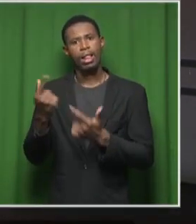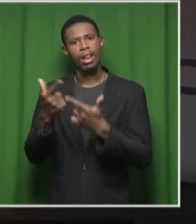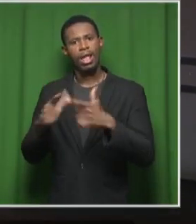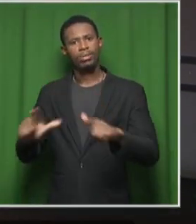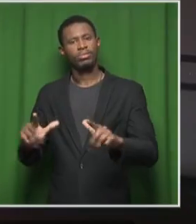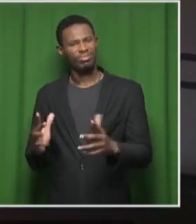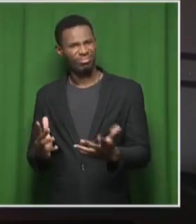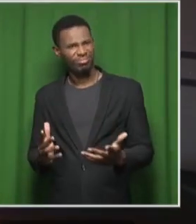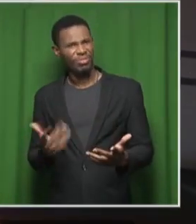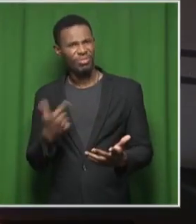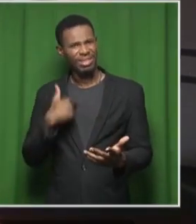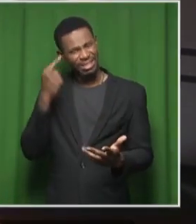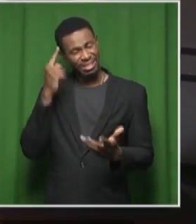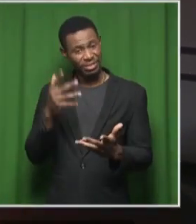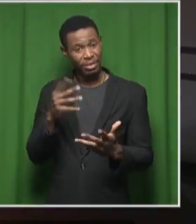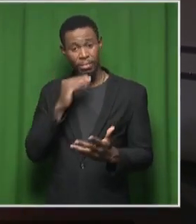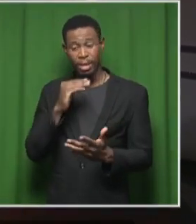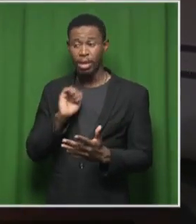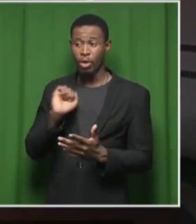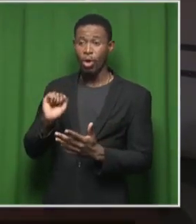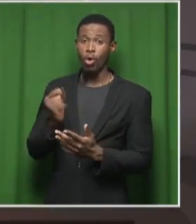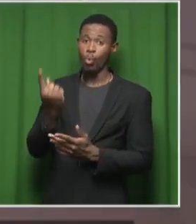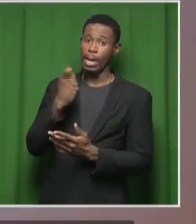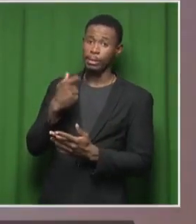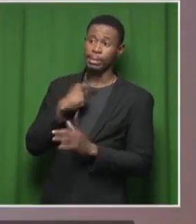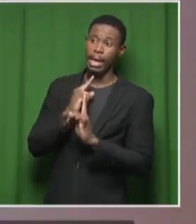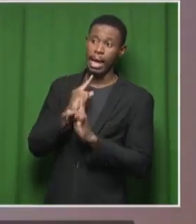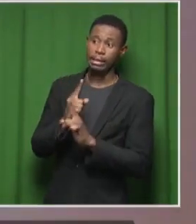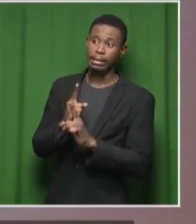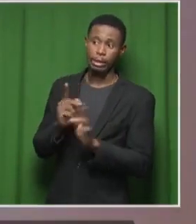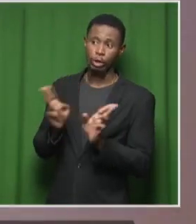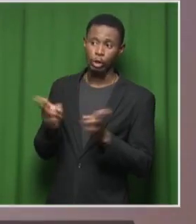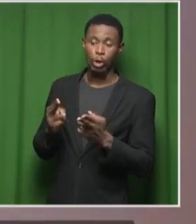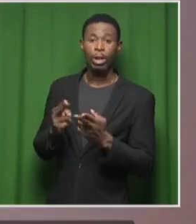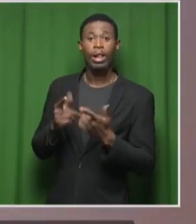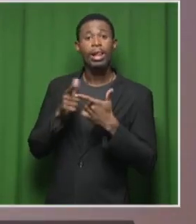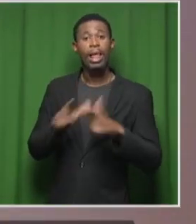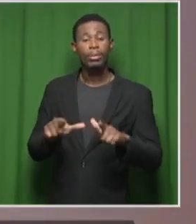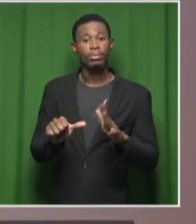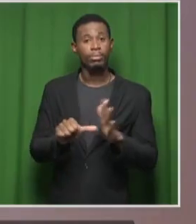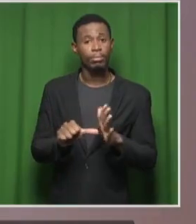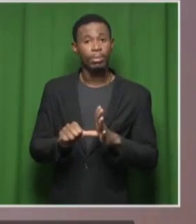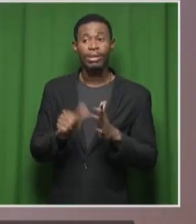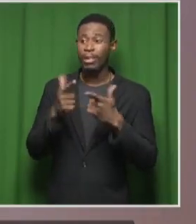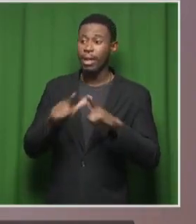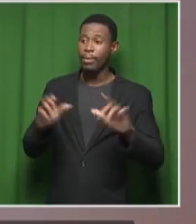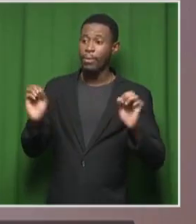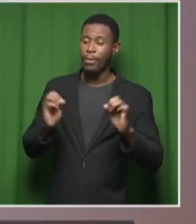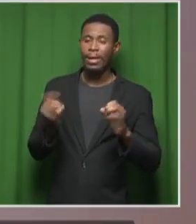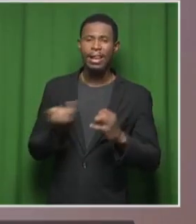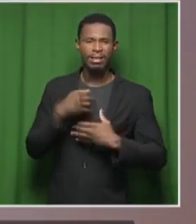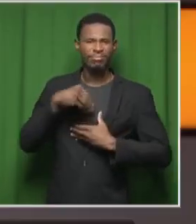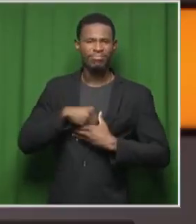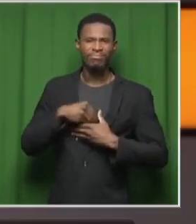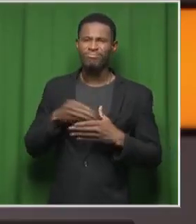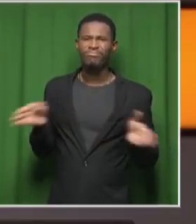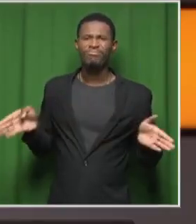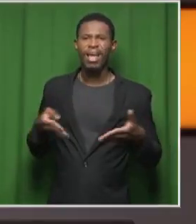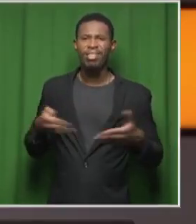So in answering your question briefly, language is critical. Without it, you become a shell of yourself. Sure. When you